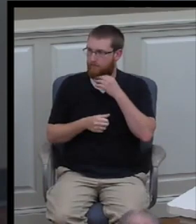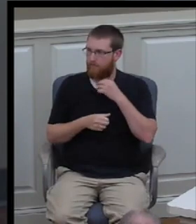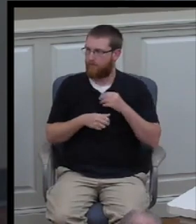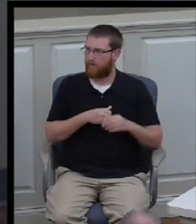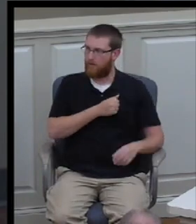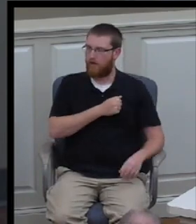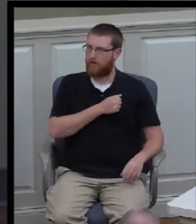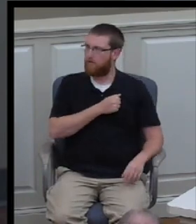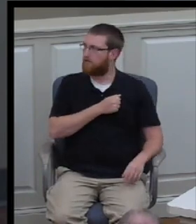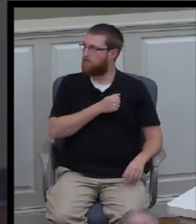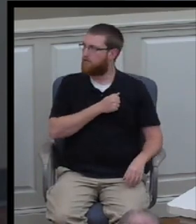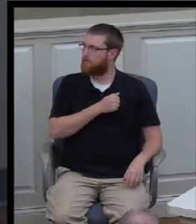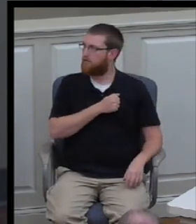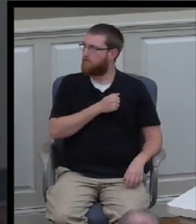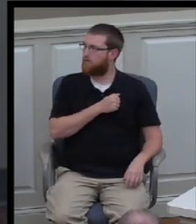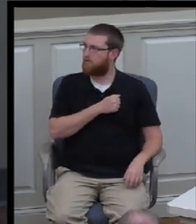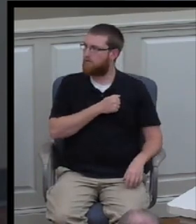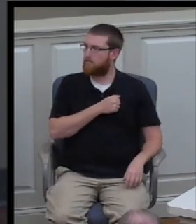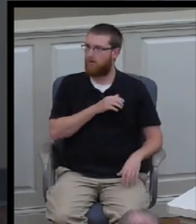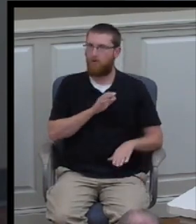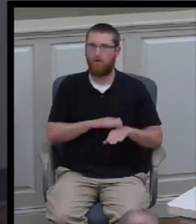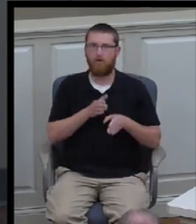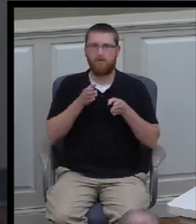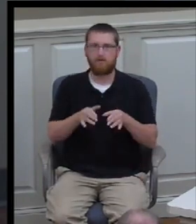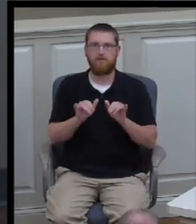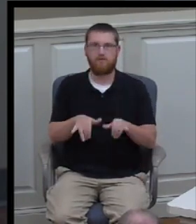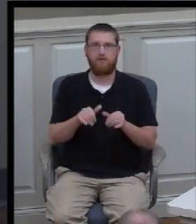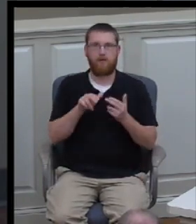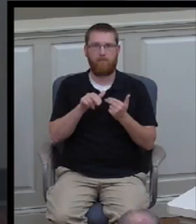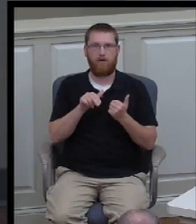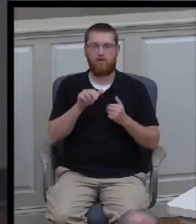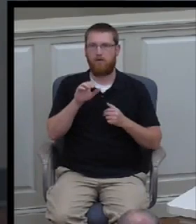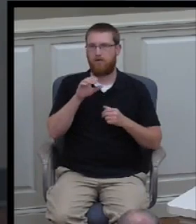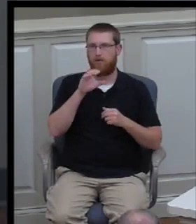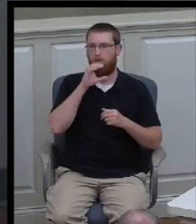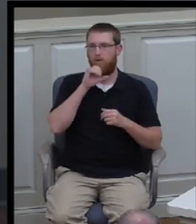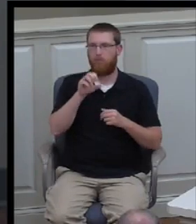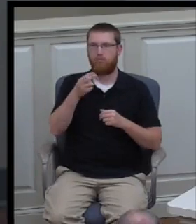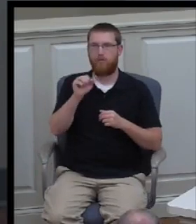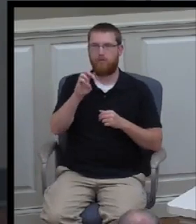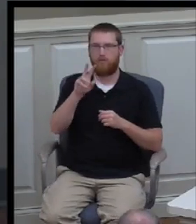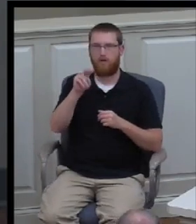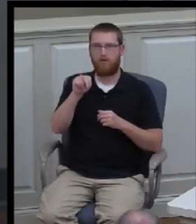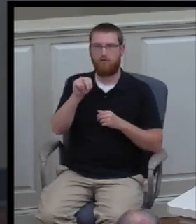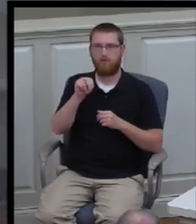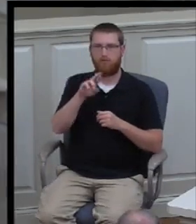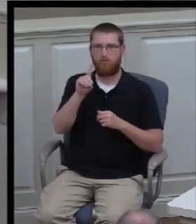Yeah. On the same road, on Old Shakertown Road. Sure. There's just one way in, one way out. Sure. And